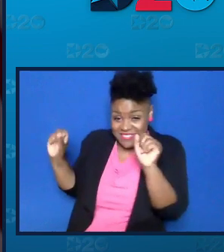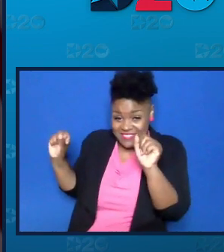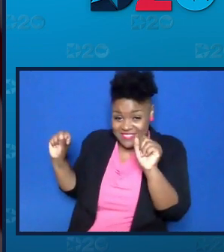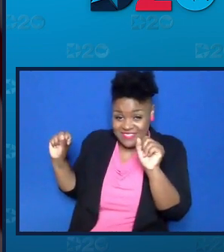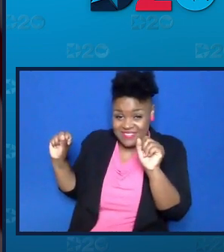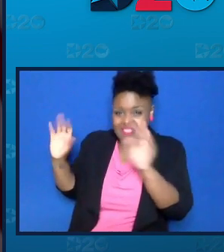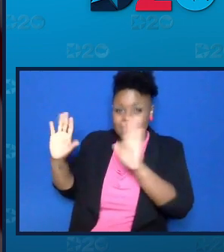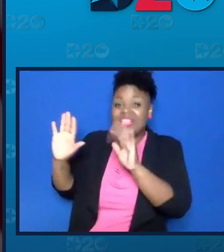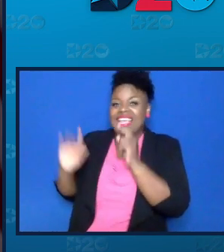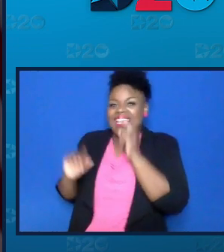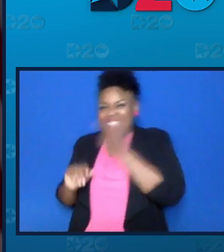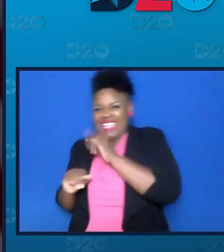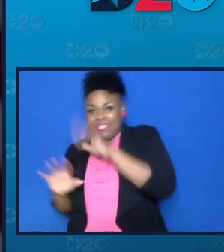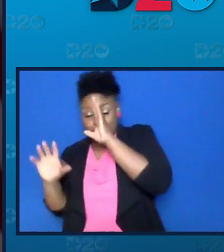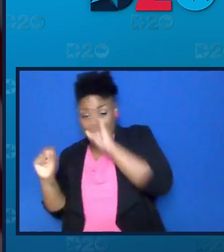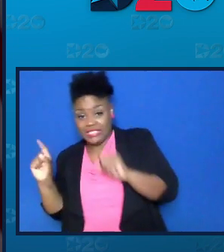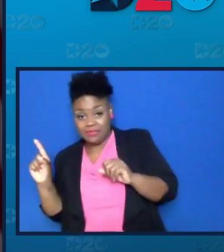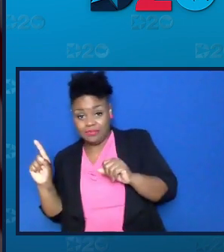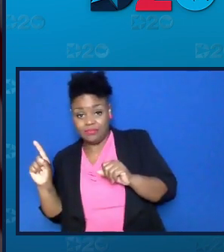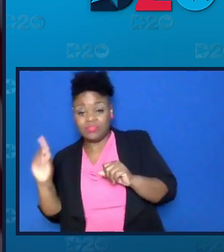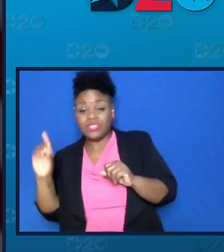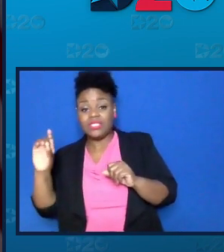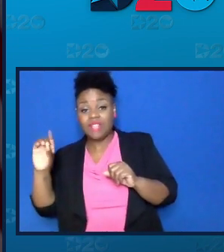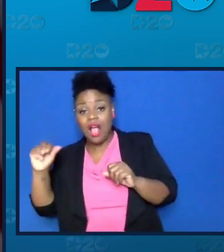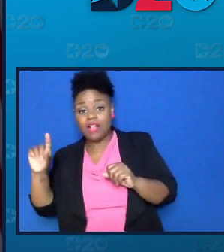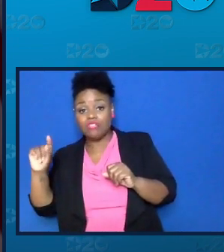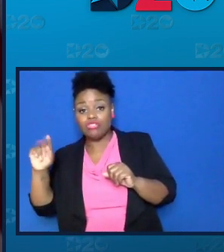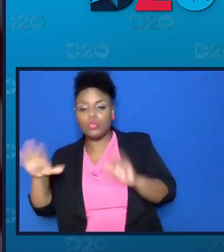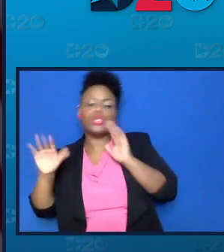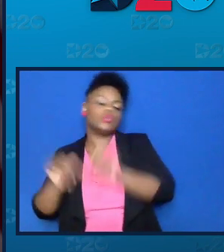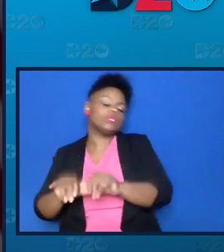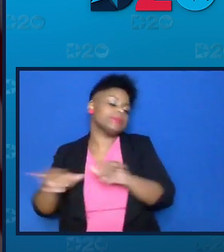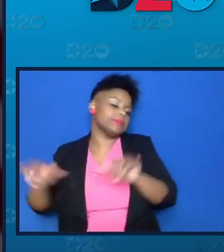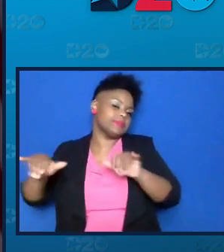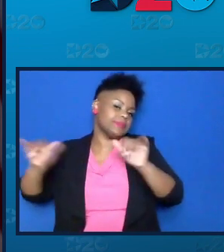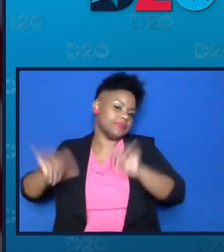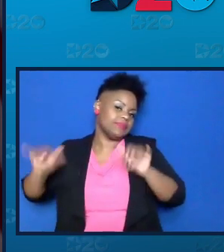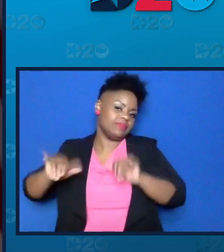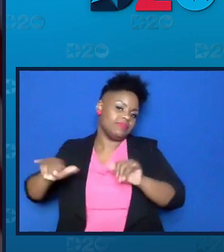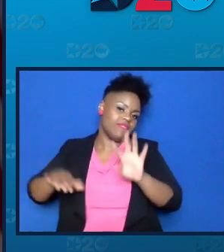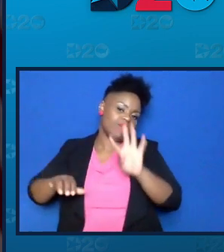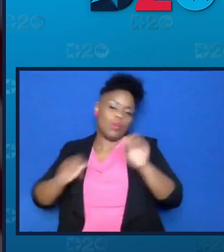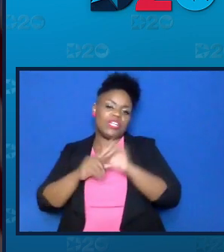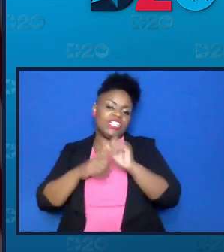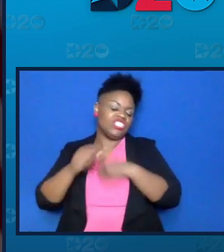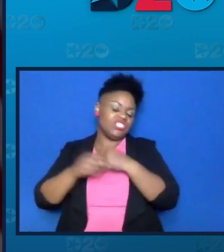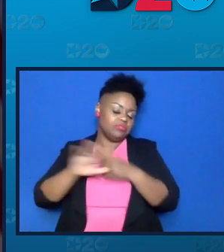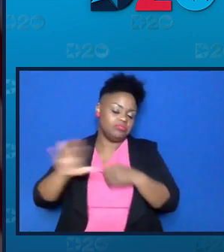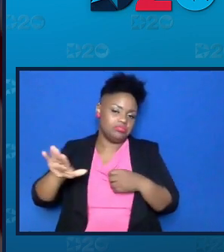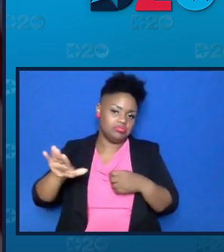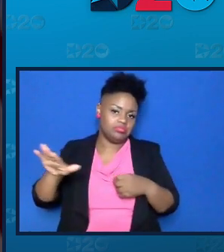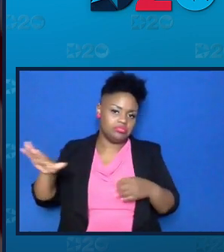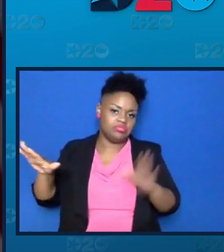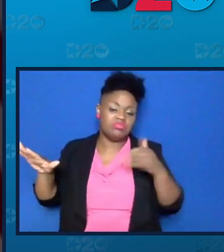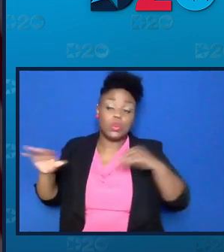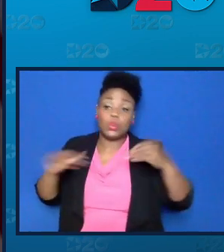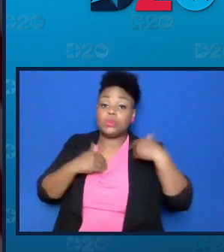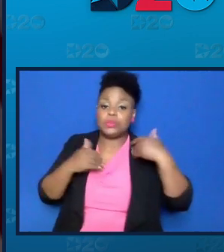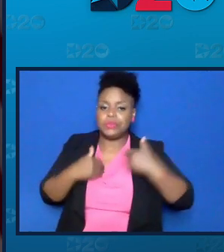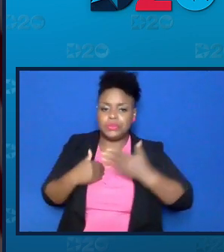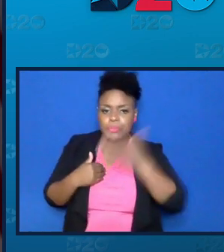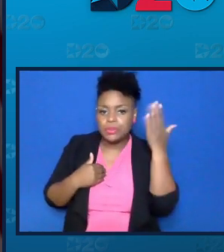years, he'll be what he's been for the last 4 years. A president who takes no responsibility, refuses to